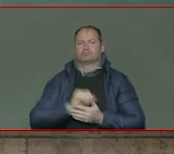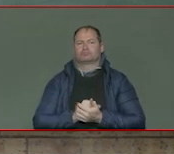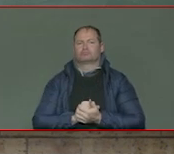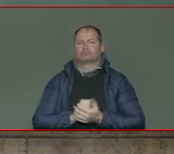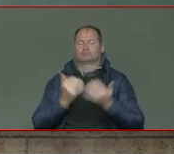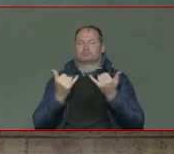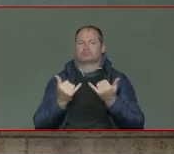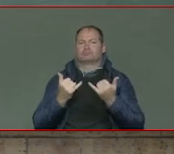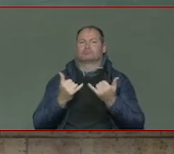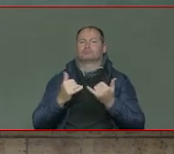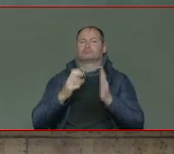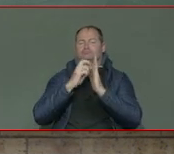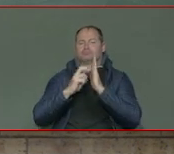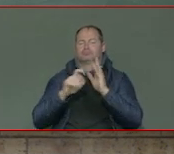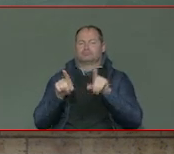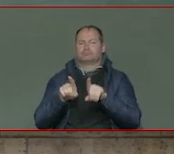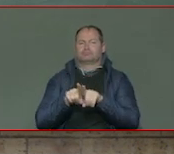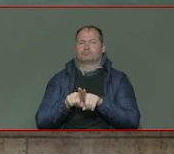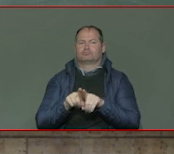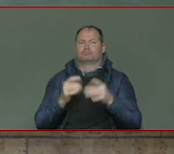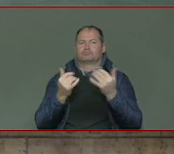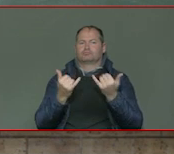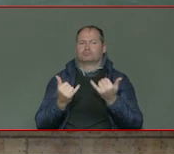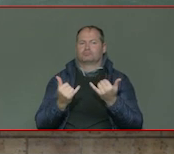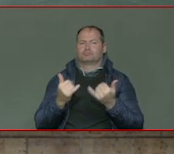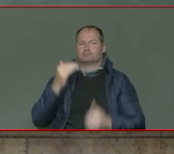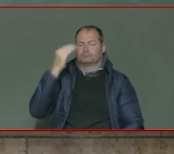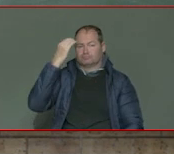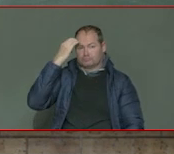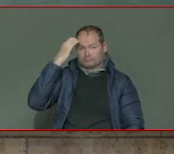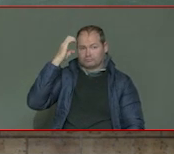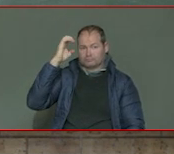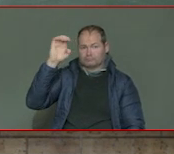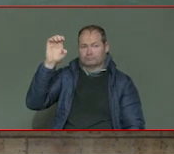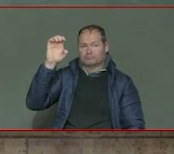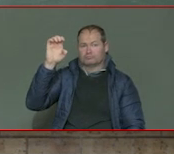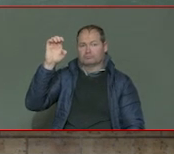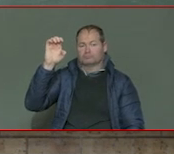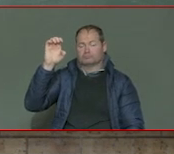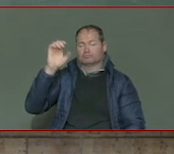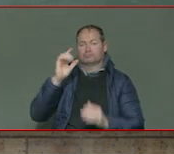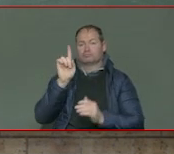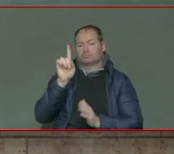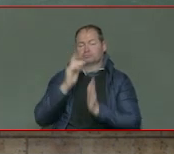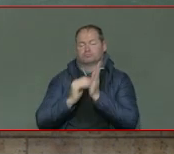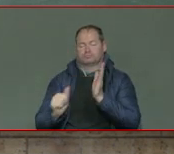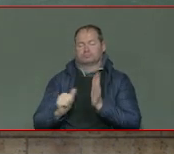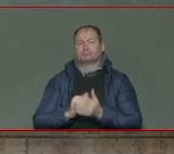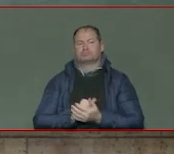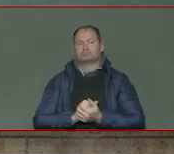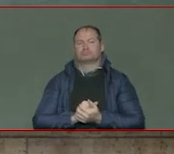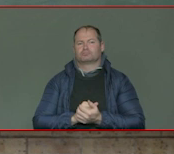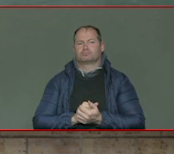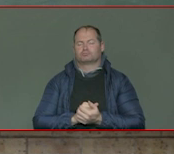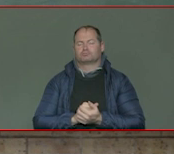going to say exponent times coefficient. Keep x, subtract 1 from the exponent. Are you happy?